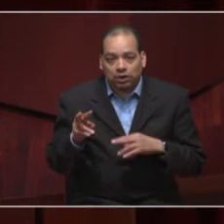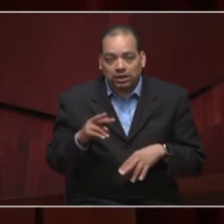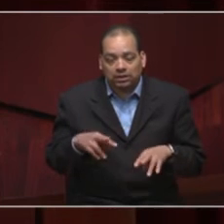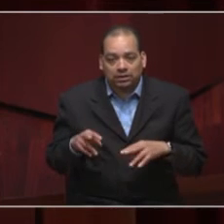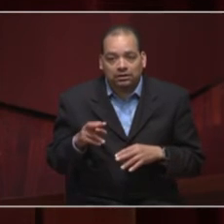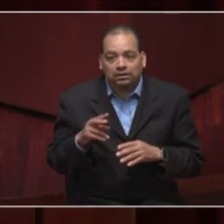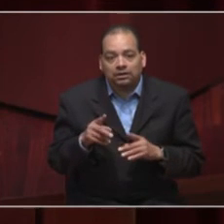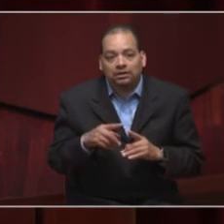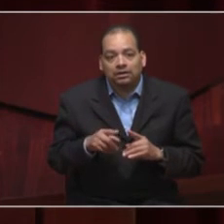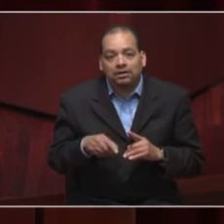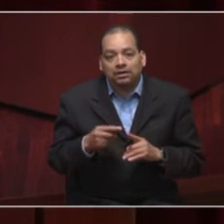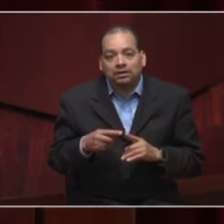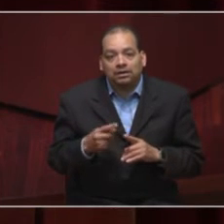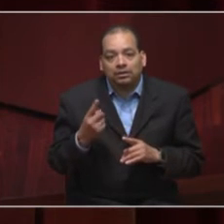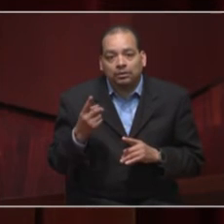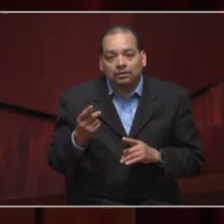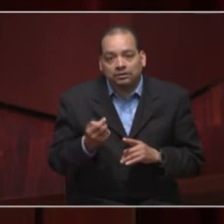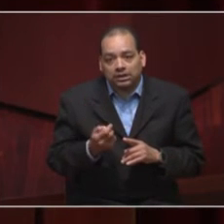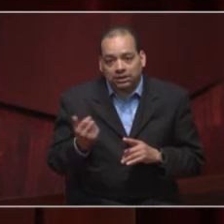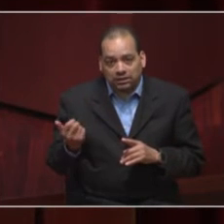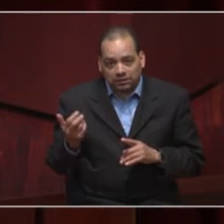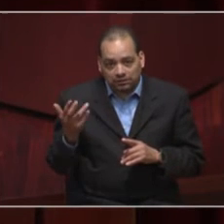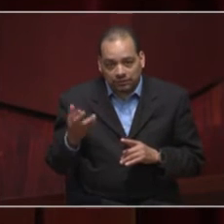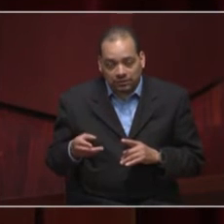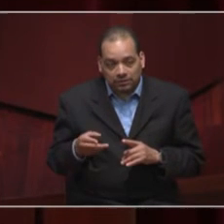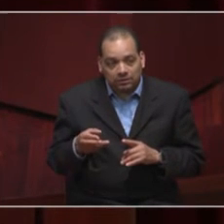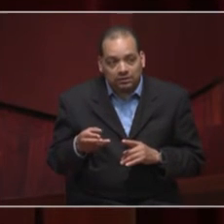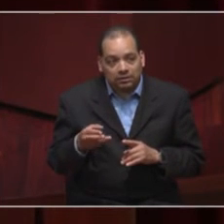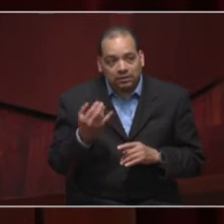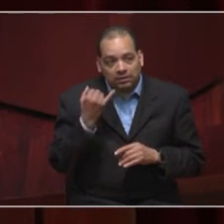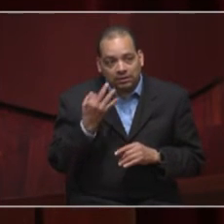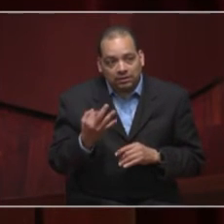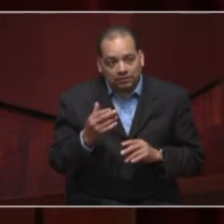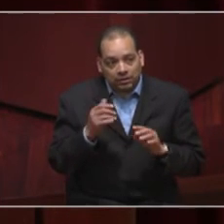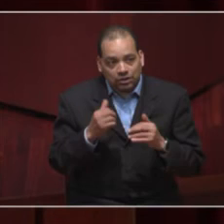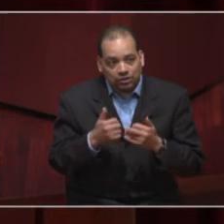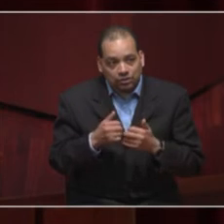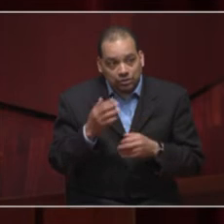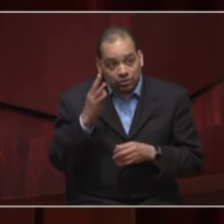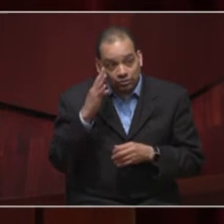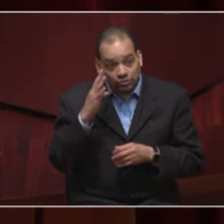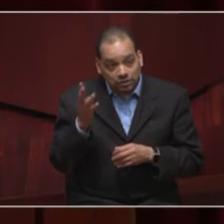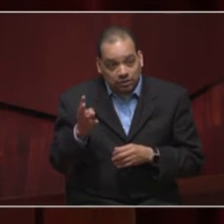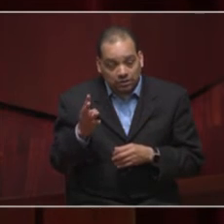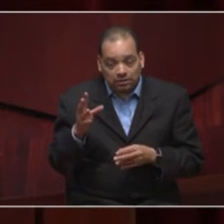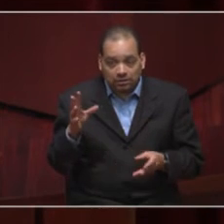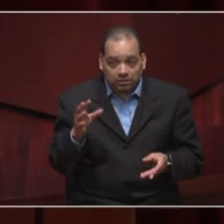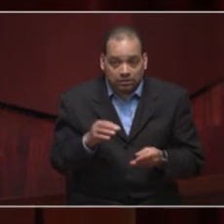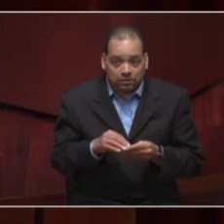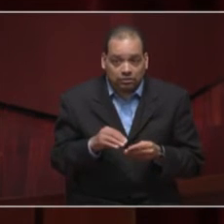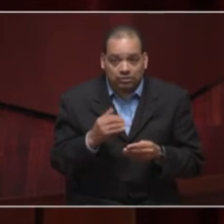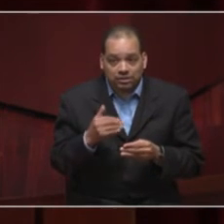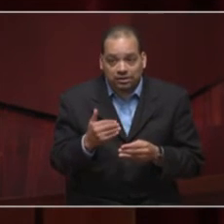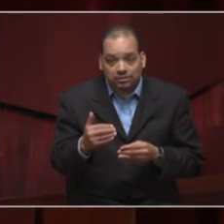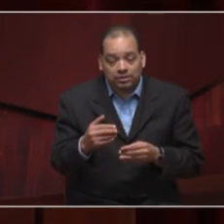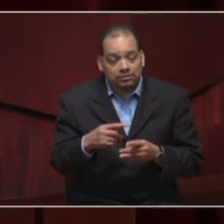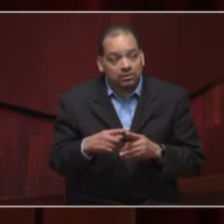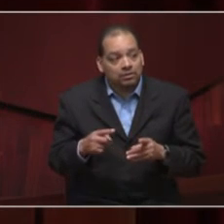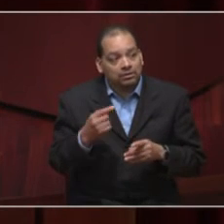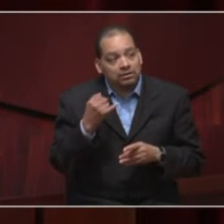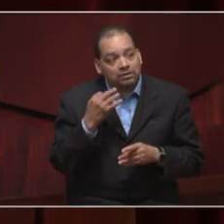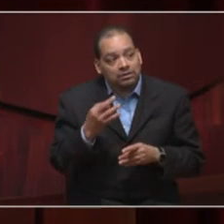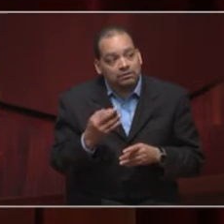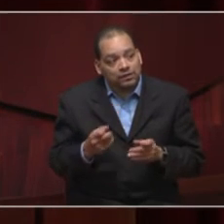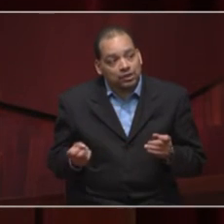when one is deleted, and if the agency were to create it, that's additional steps that we would have to do. But if they come back